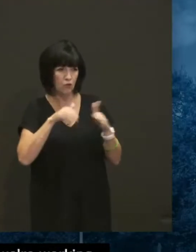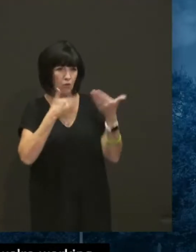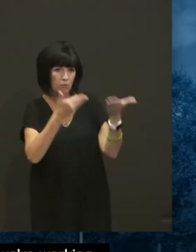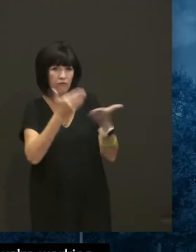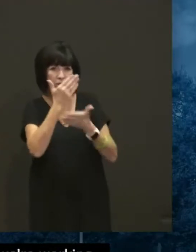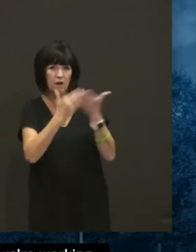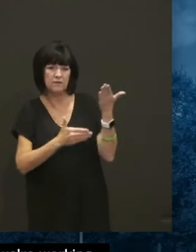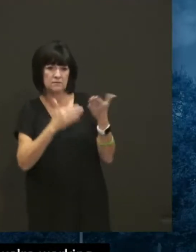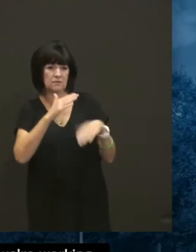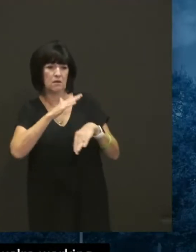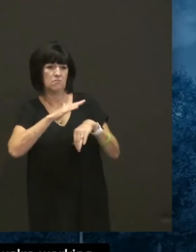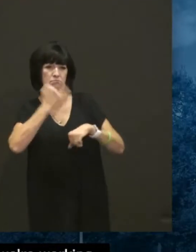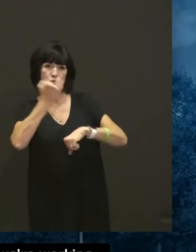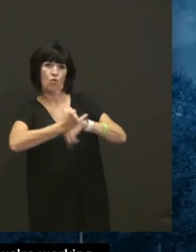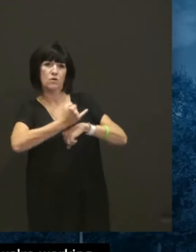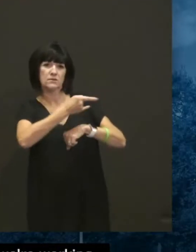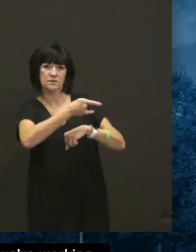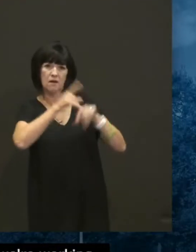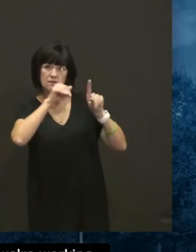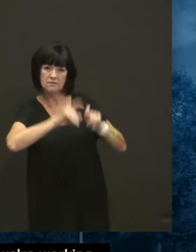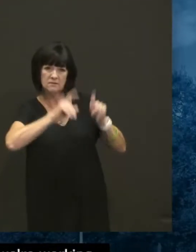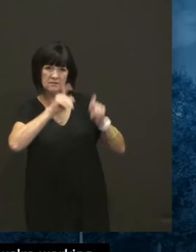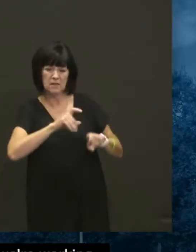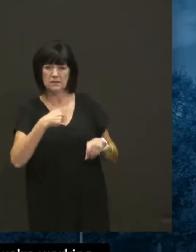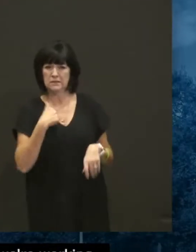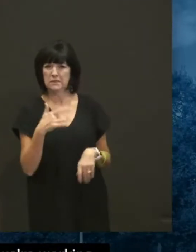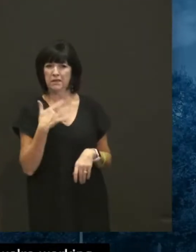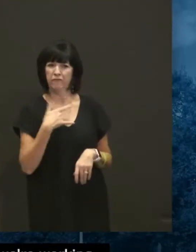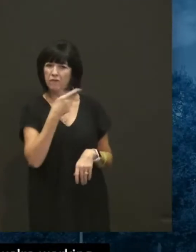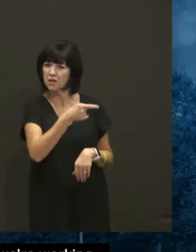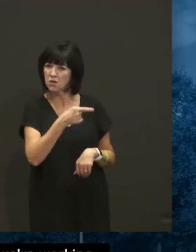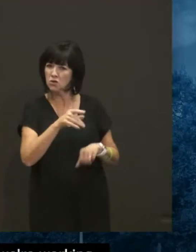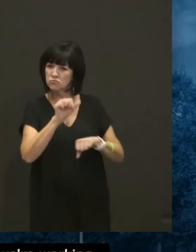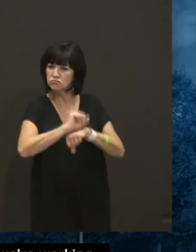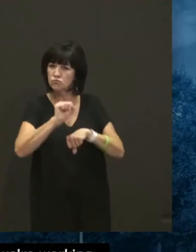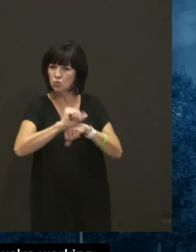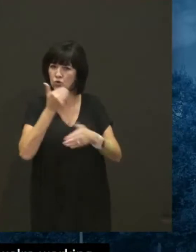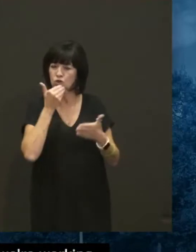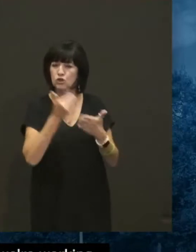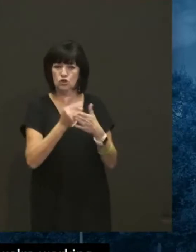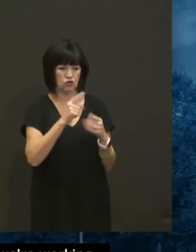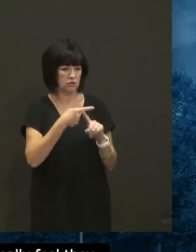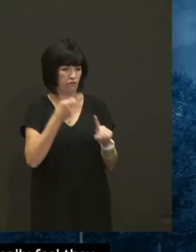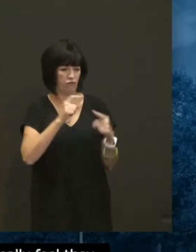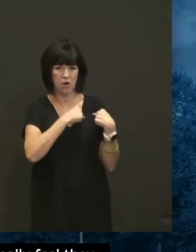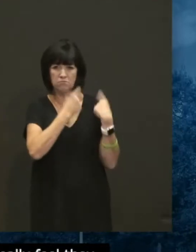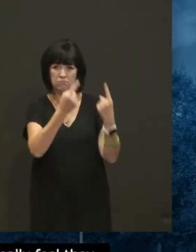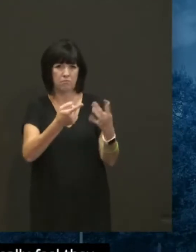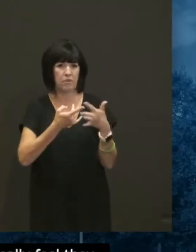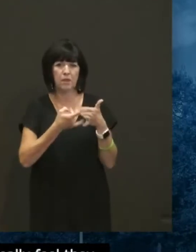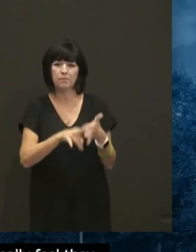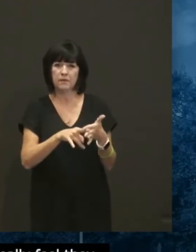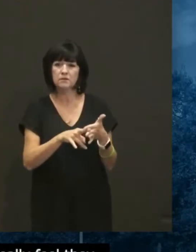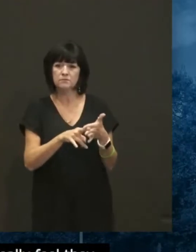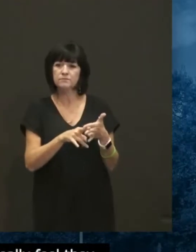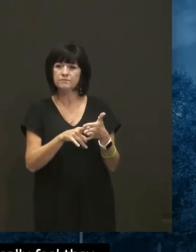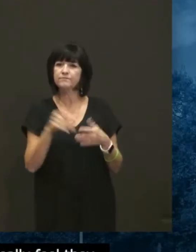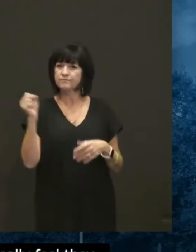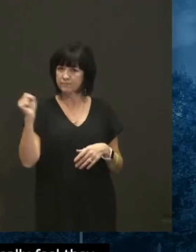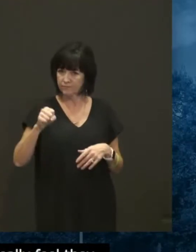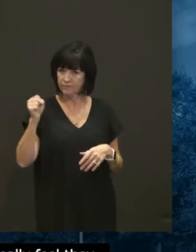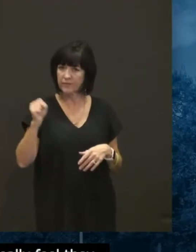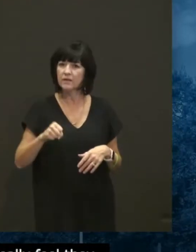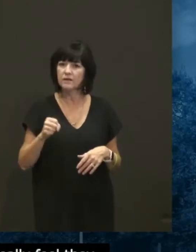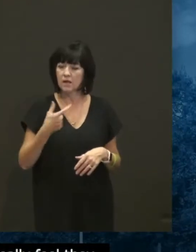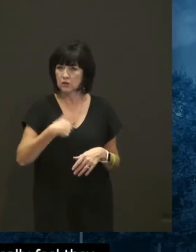we really feel that they are on top of this, and they have been from the beginning. Yeah, we've had regular conversations